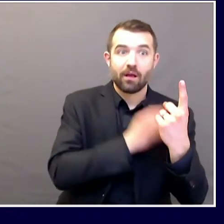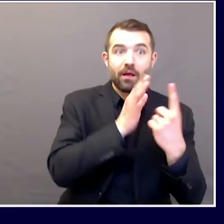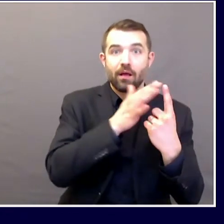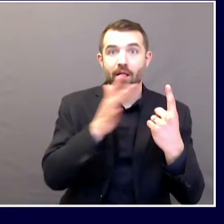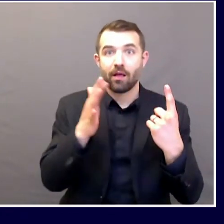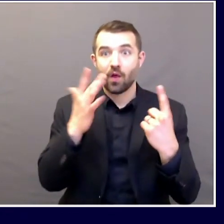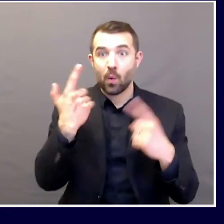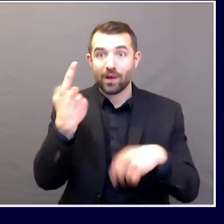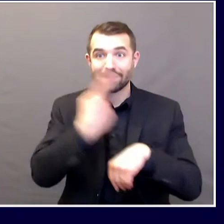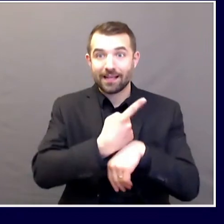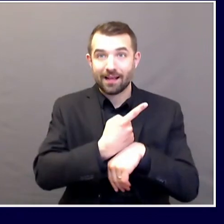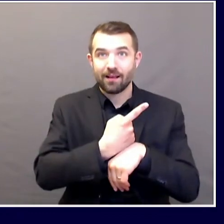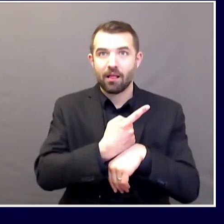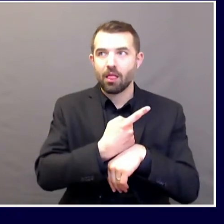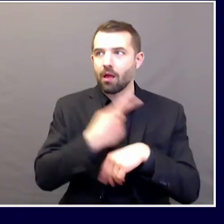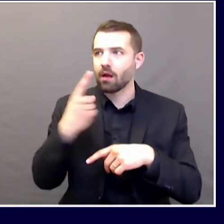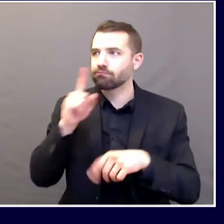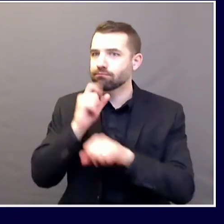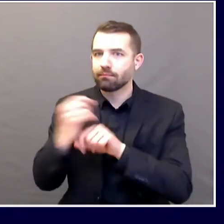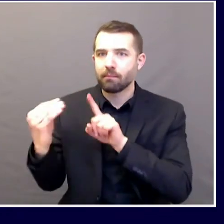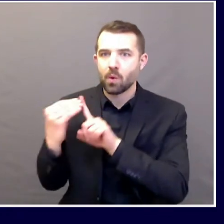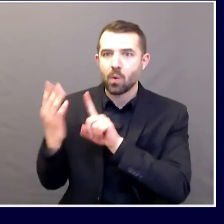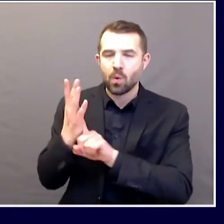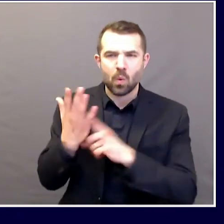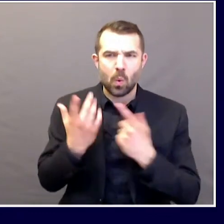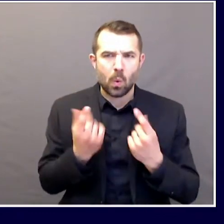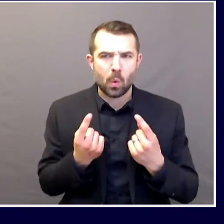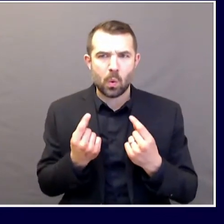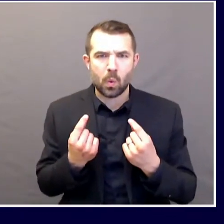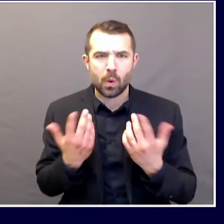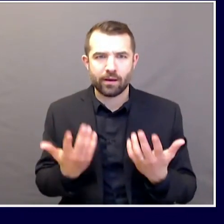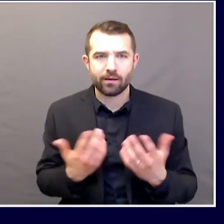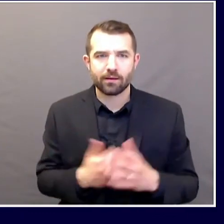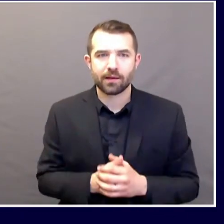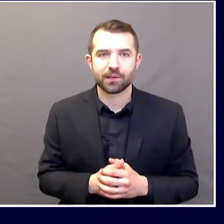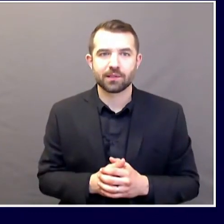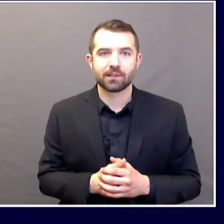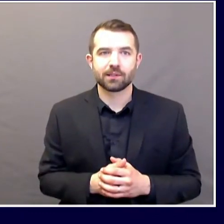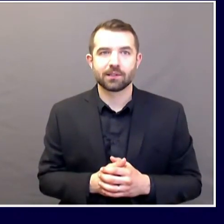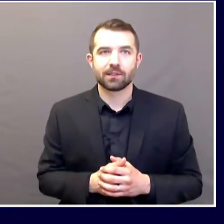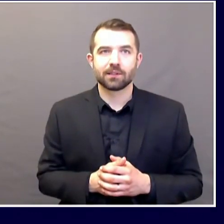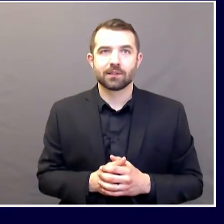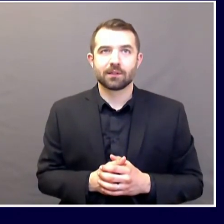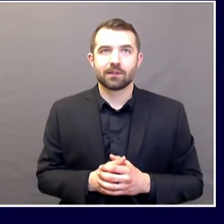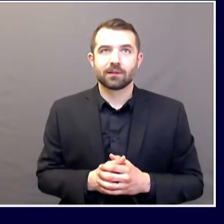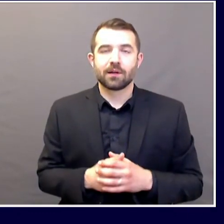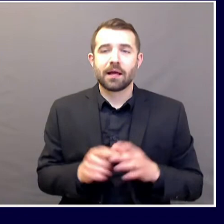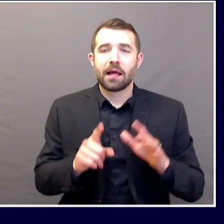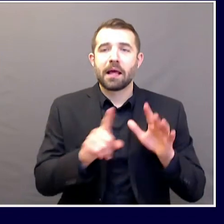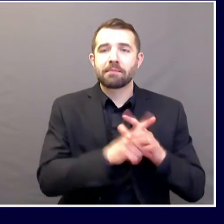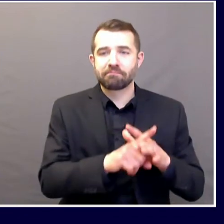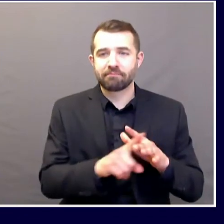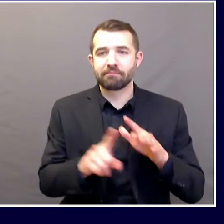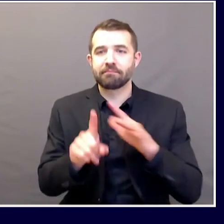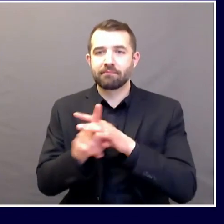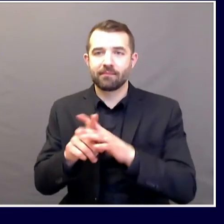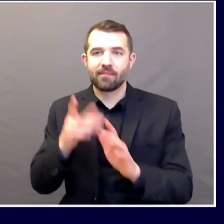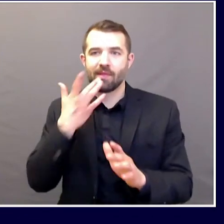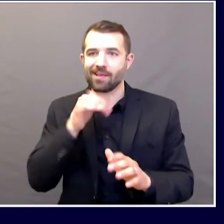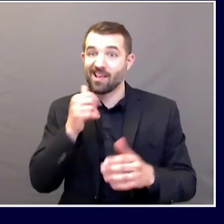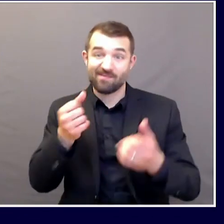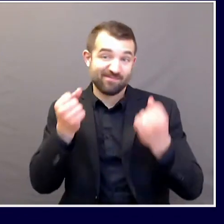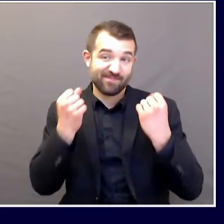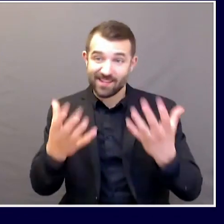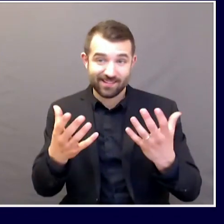thing, Allison. It's not, thankfully, not something that is dominating our phone lines. The bottom line there is that you do not need to start the